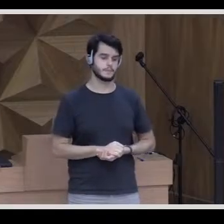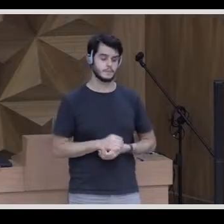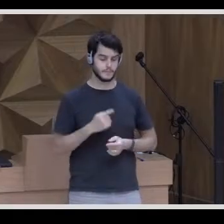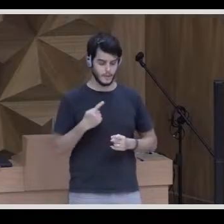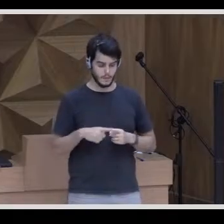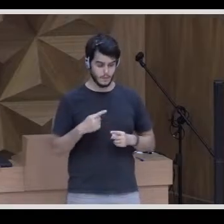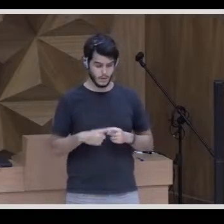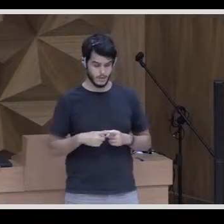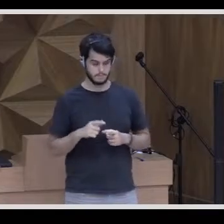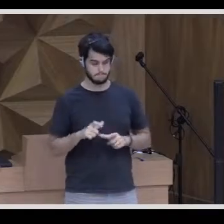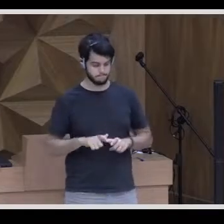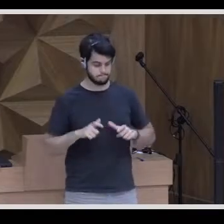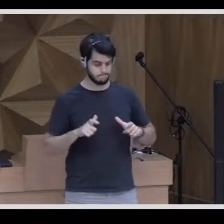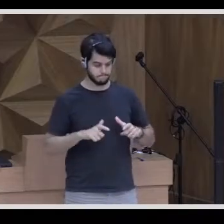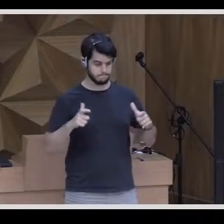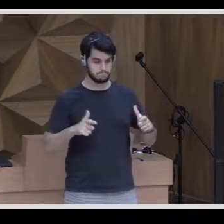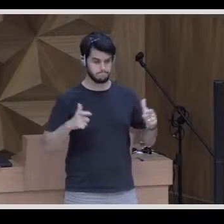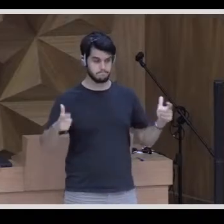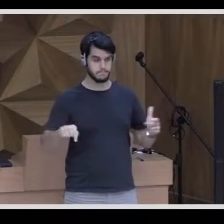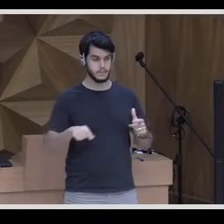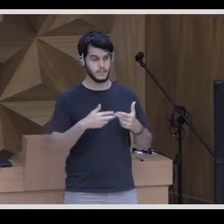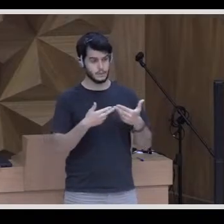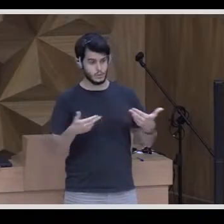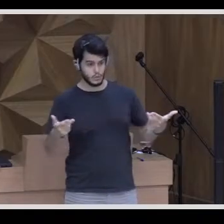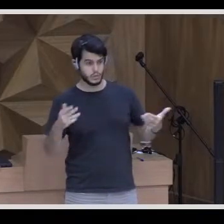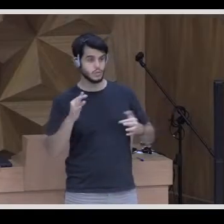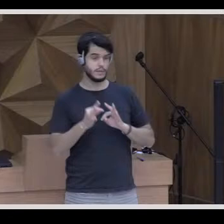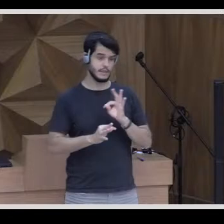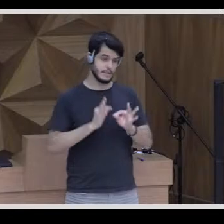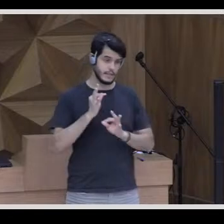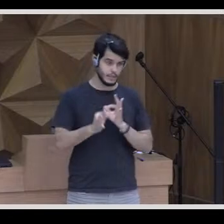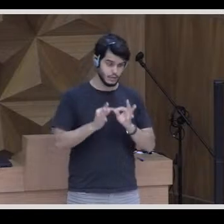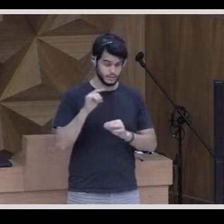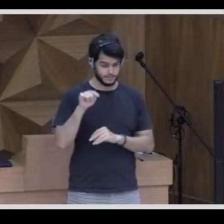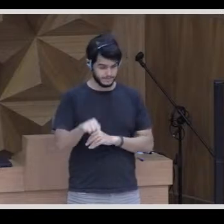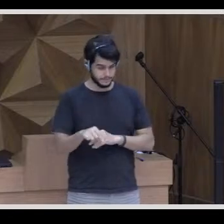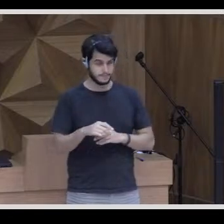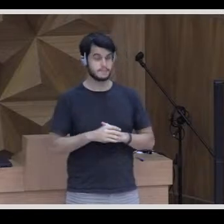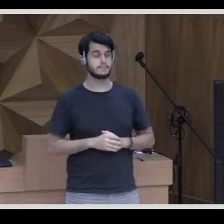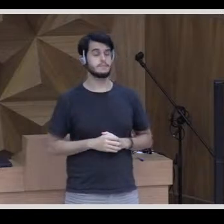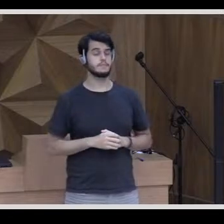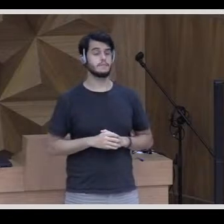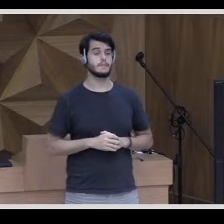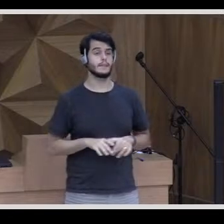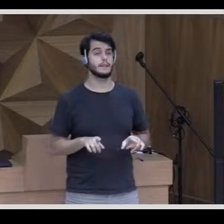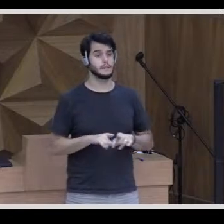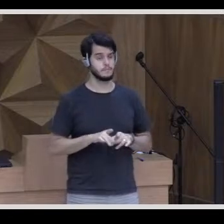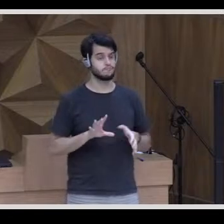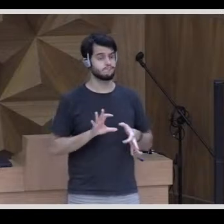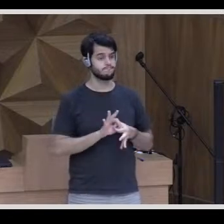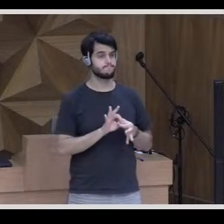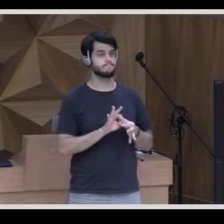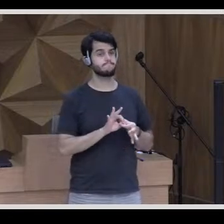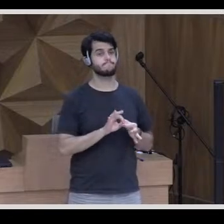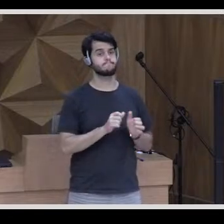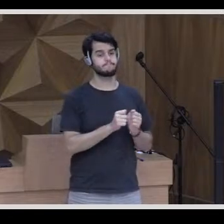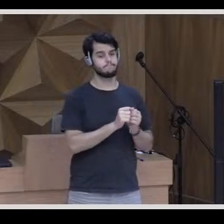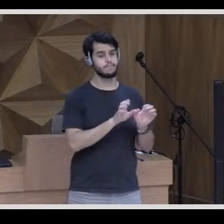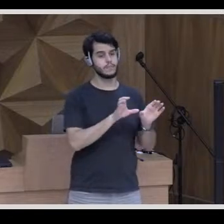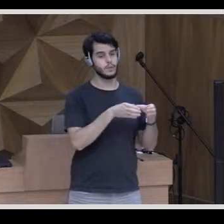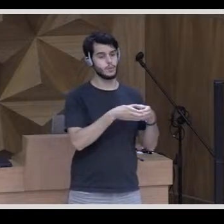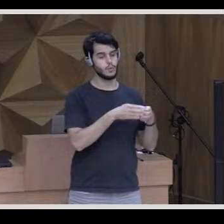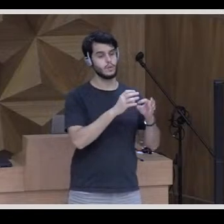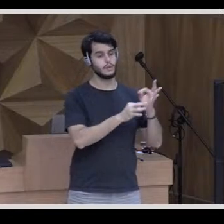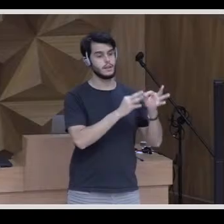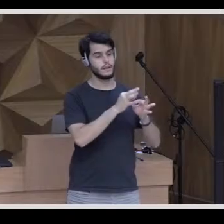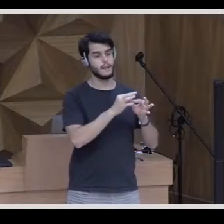this story of fatigue was this it's kind of an urban myth that we kept hearing over and over again. And